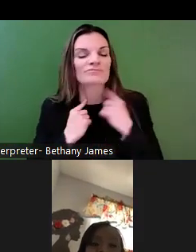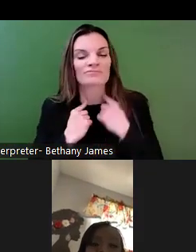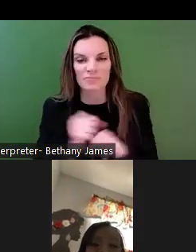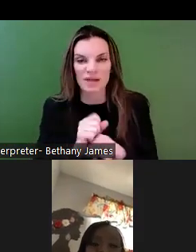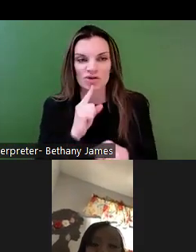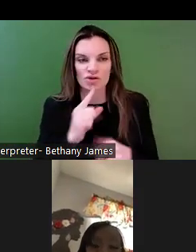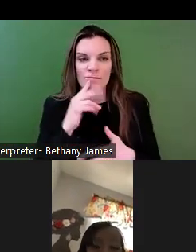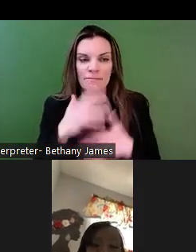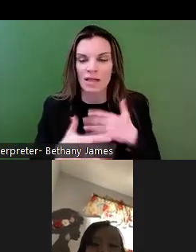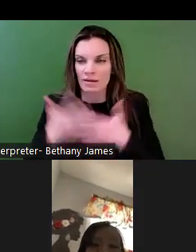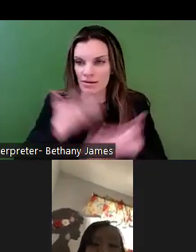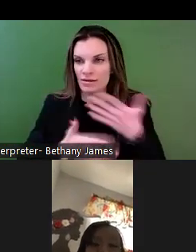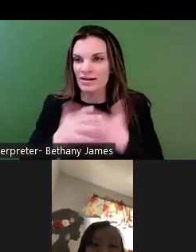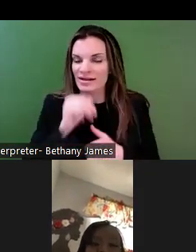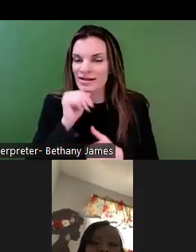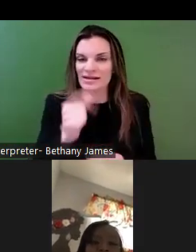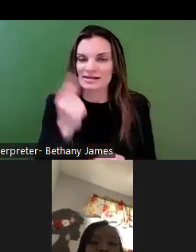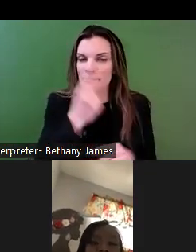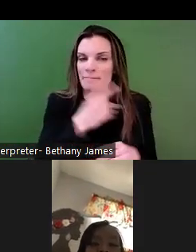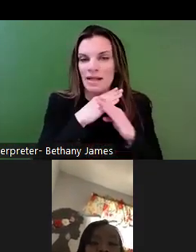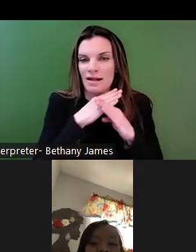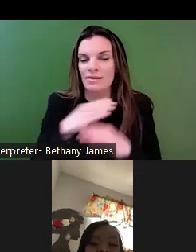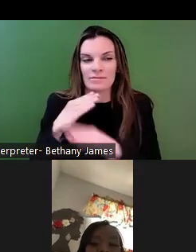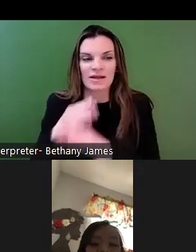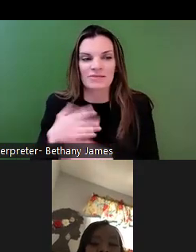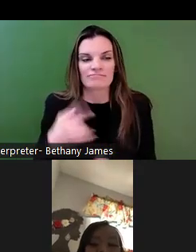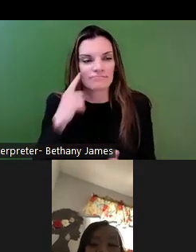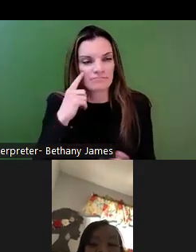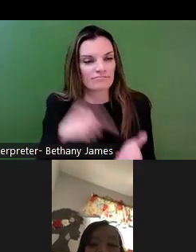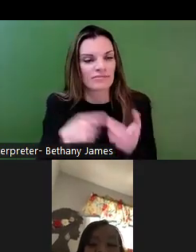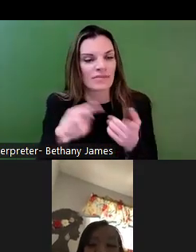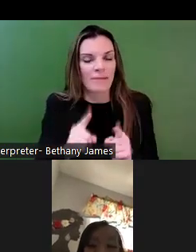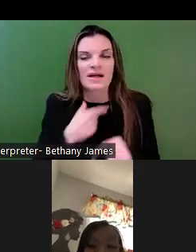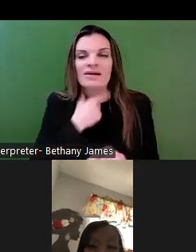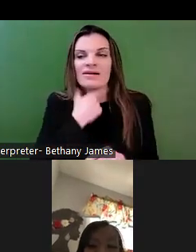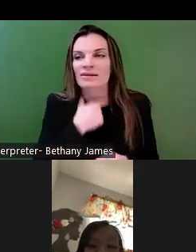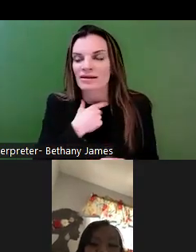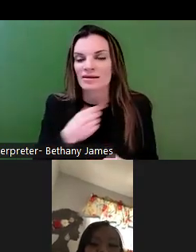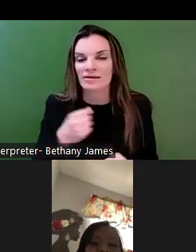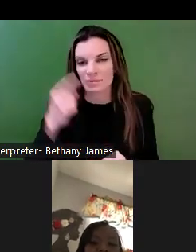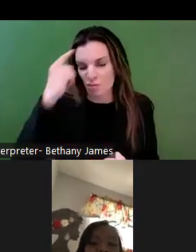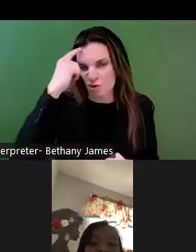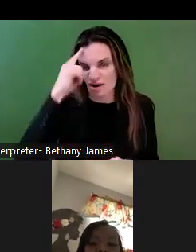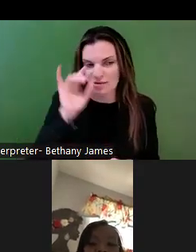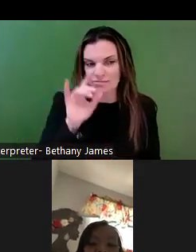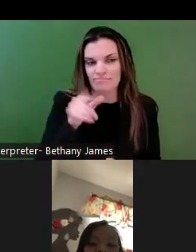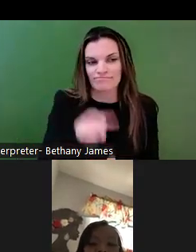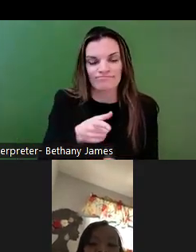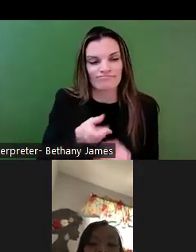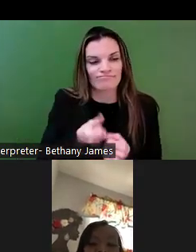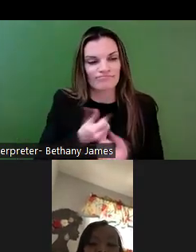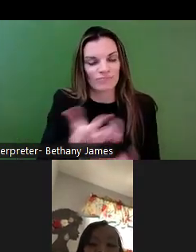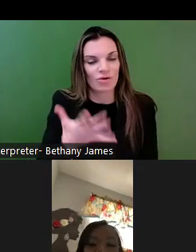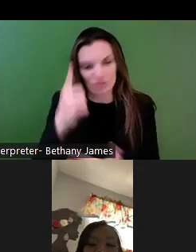where a lot of the blockage is happened there. In our neck, that breaks off into the brain, that causes us to have strokes. You also want to do an